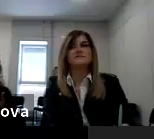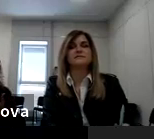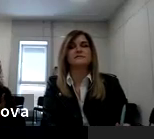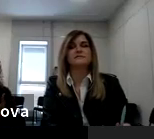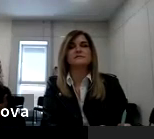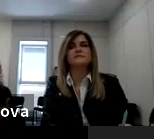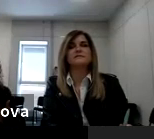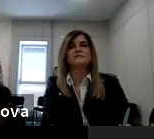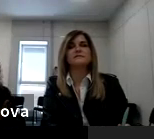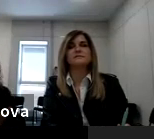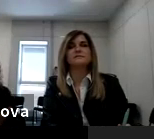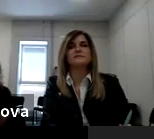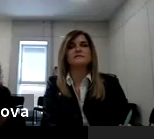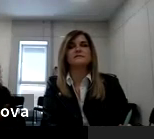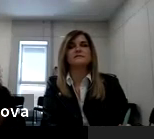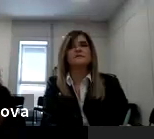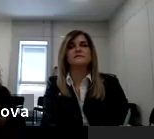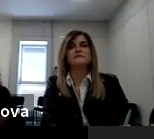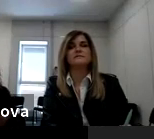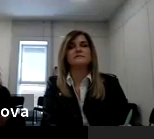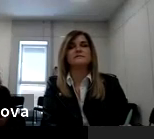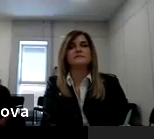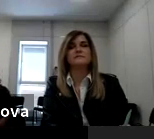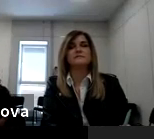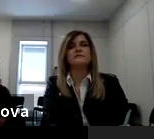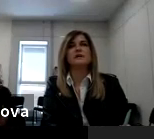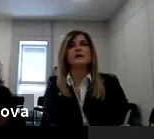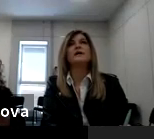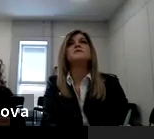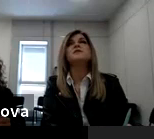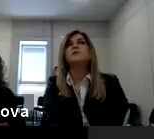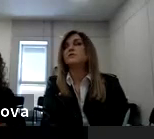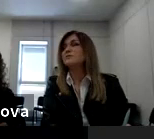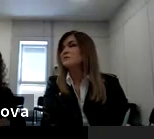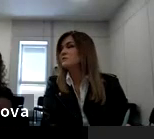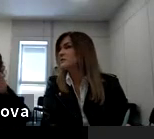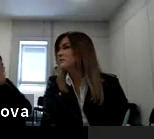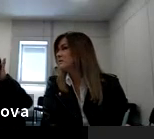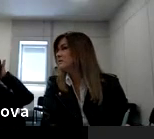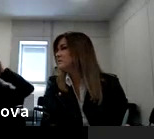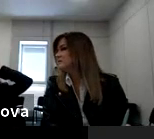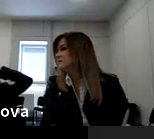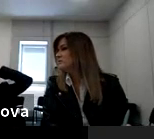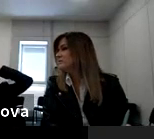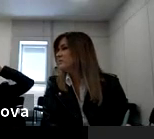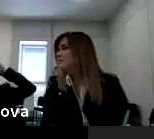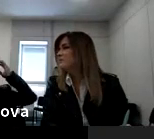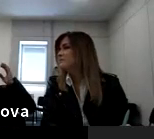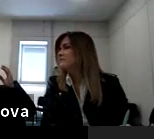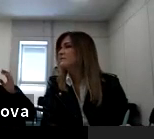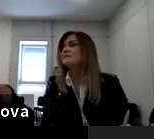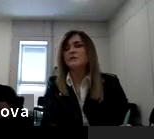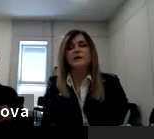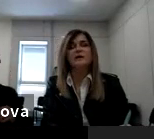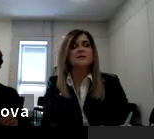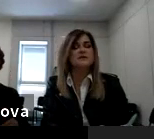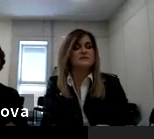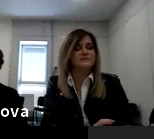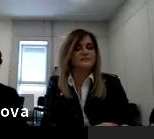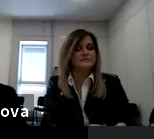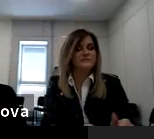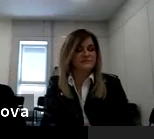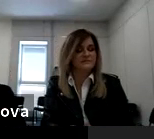mixed colors, such as magenta, cyan, yellow, and so on. And here we promised to speak about lead. You remember? Yeah.